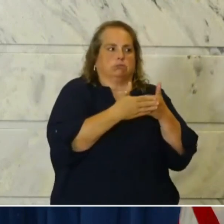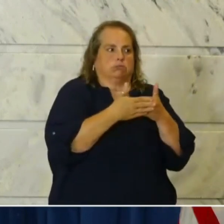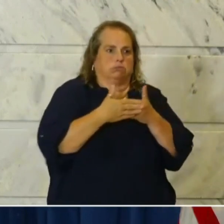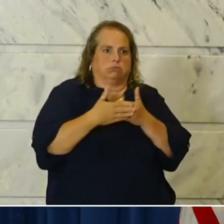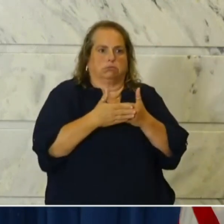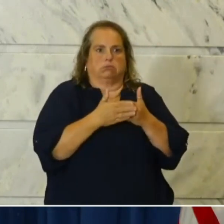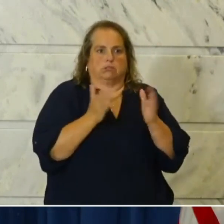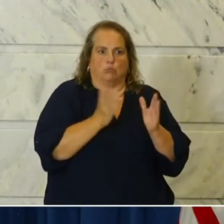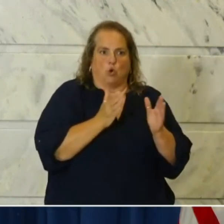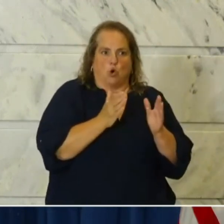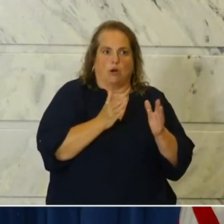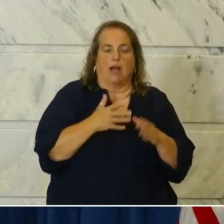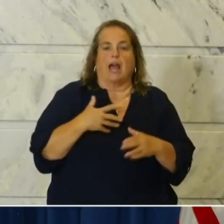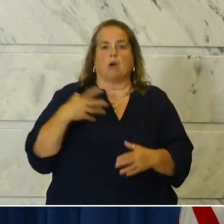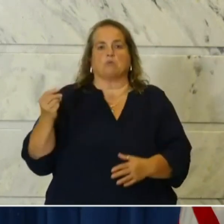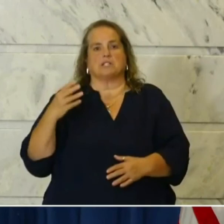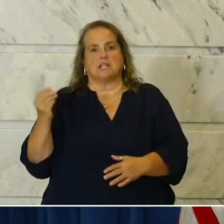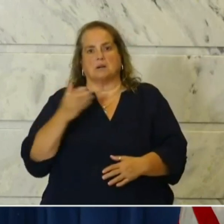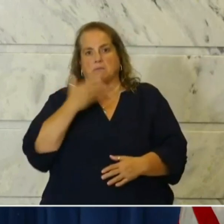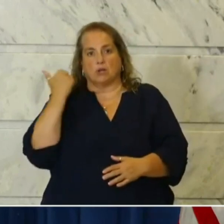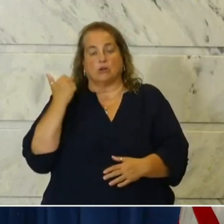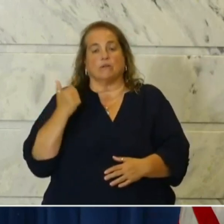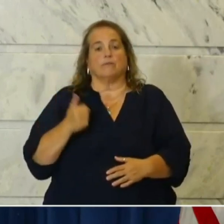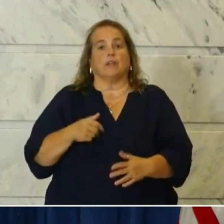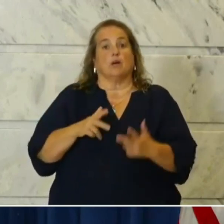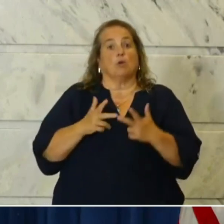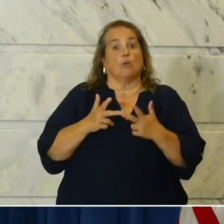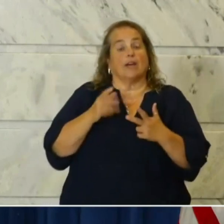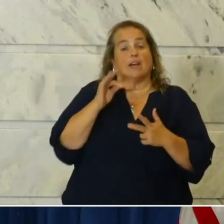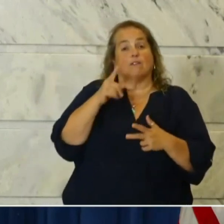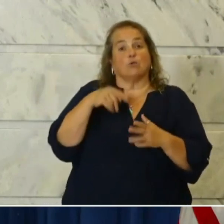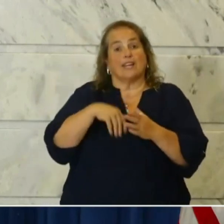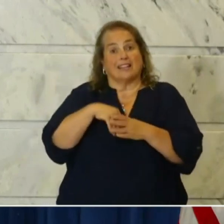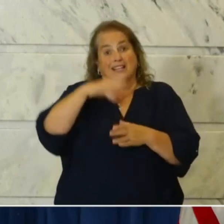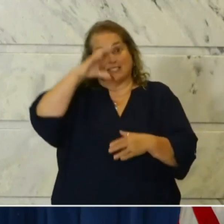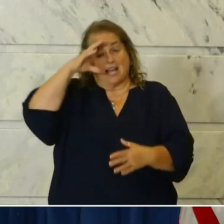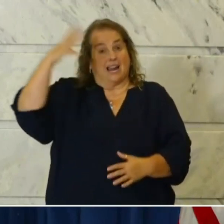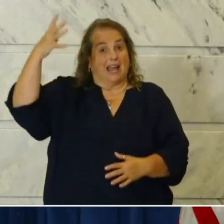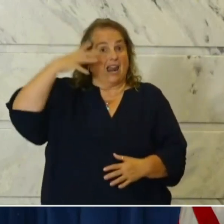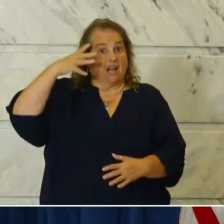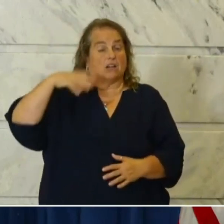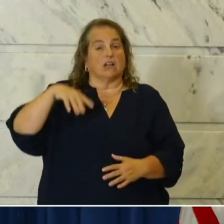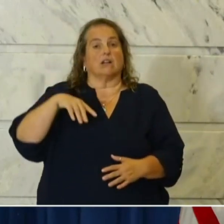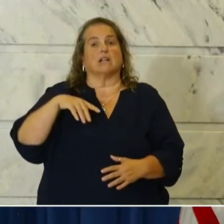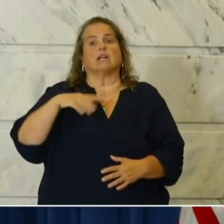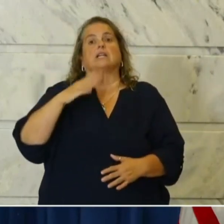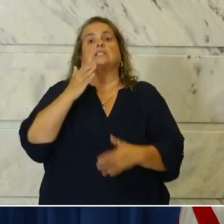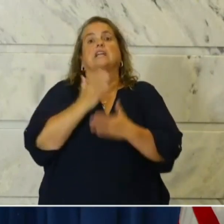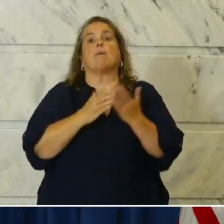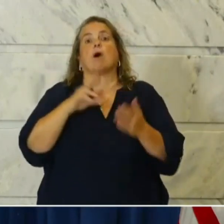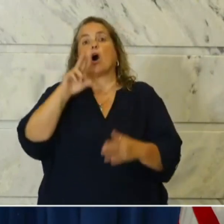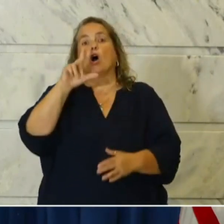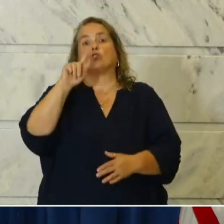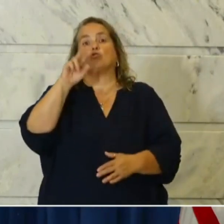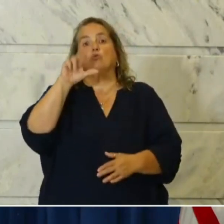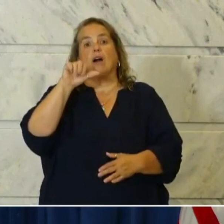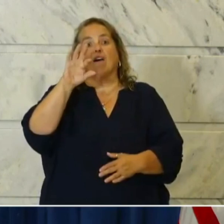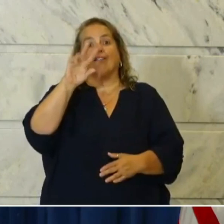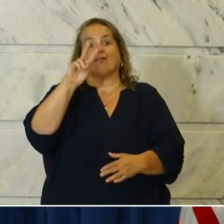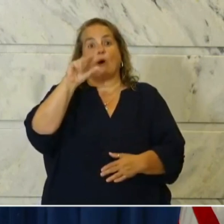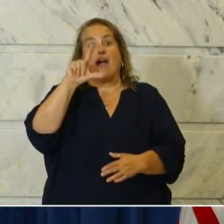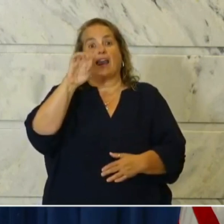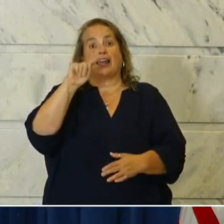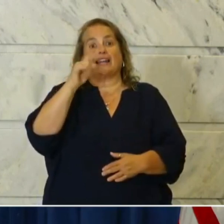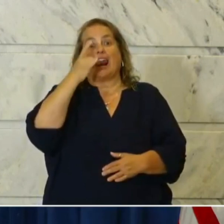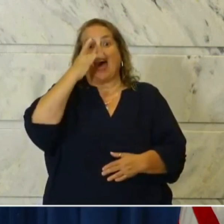if you're in a big open space. And number 3, if you're out in the bright sunlight, the ultraviolet light is thought to help. In hospitals, you see those blue lights that they